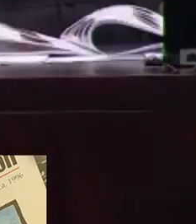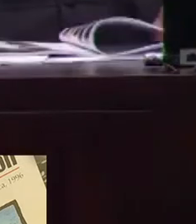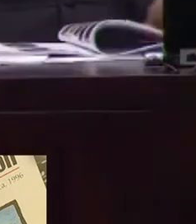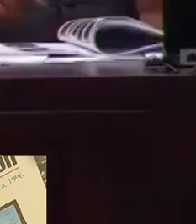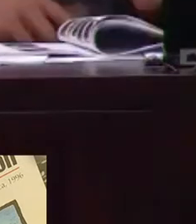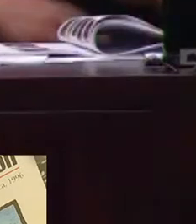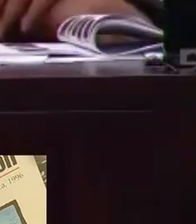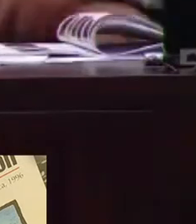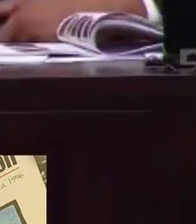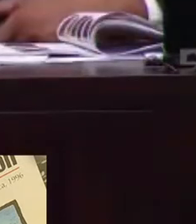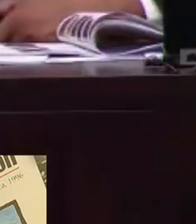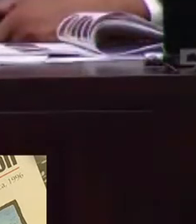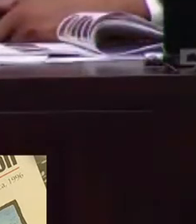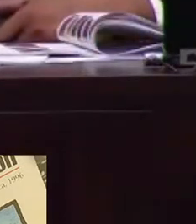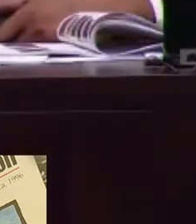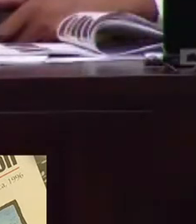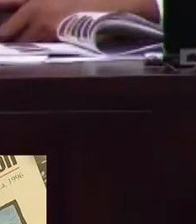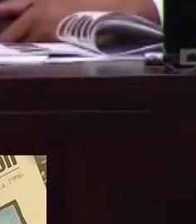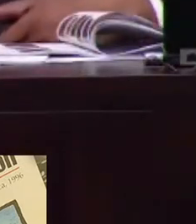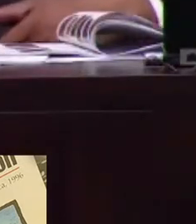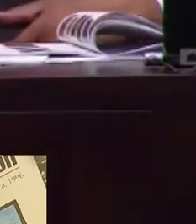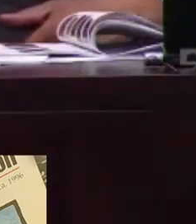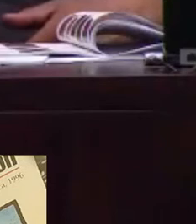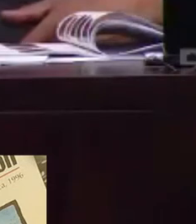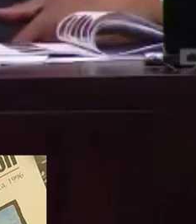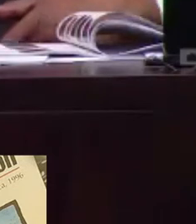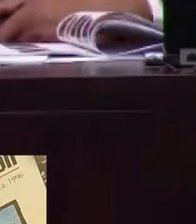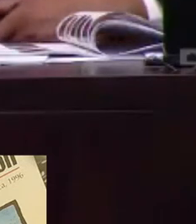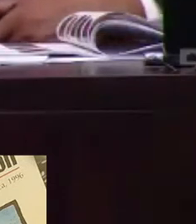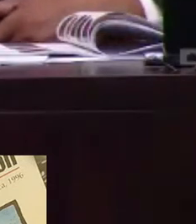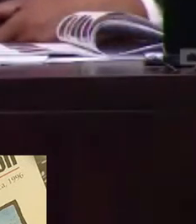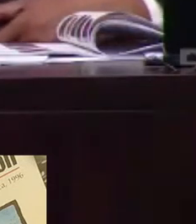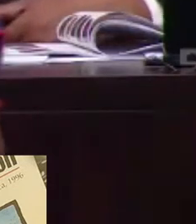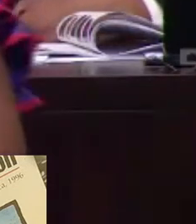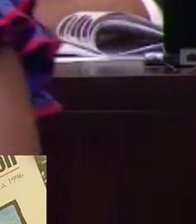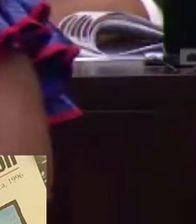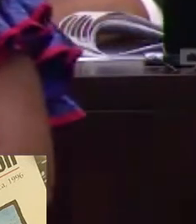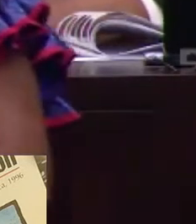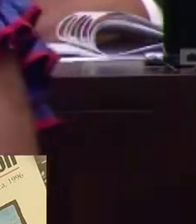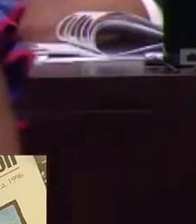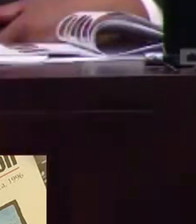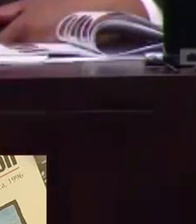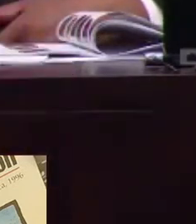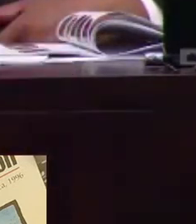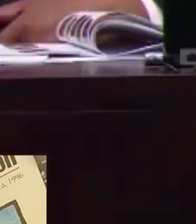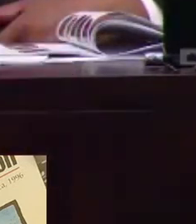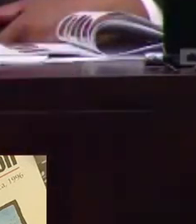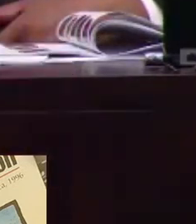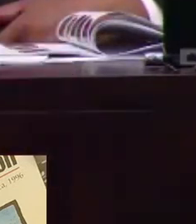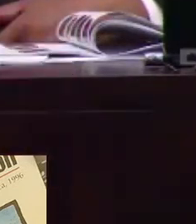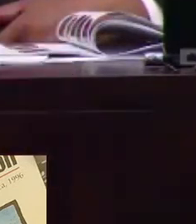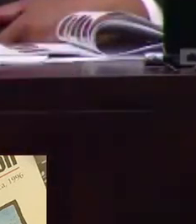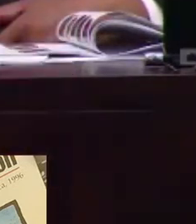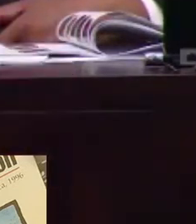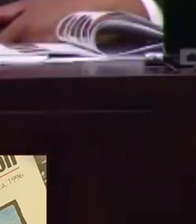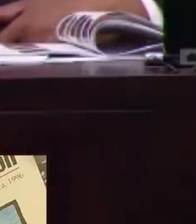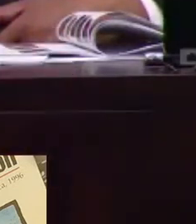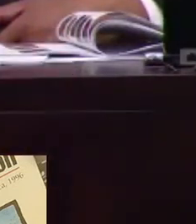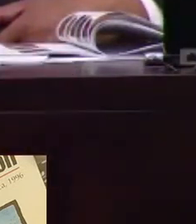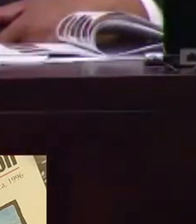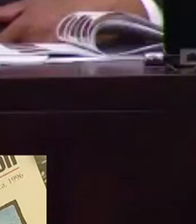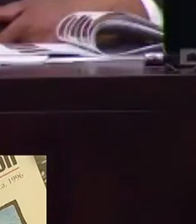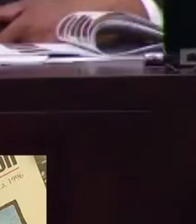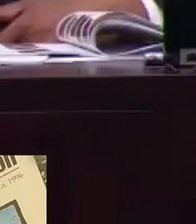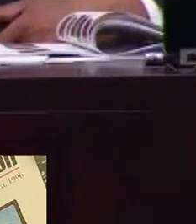Hezwi zwi to sumbedza uri na rine vha lushaka kana vha lihoro la vhavhusi ri a zwi ḓivha ende ri ita zwiṅwe nga